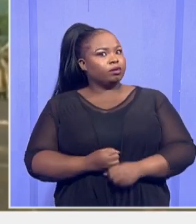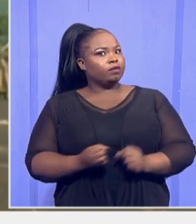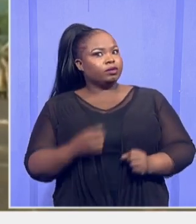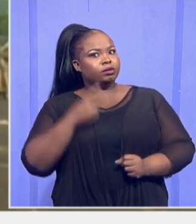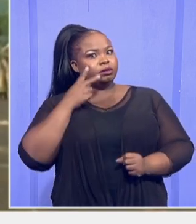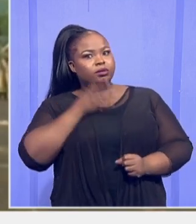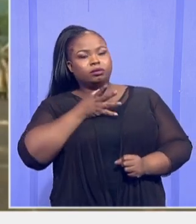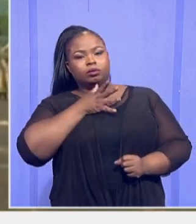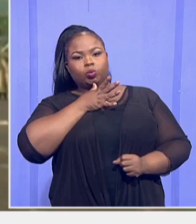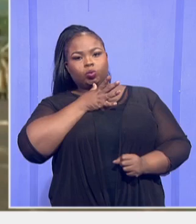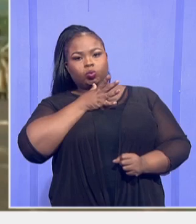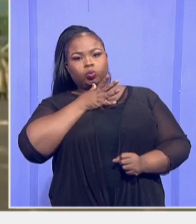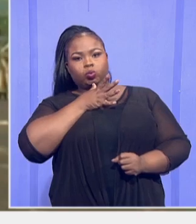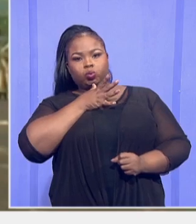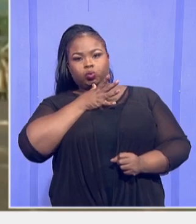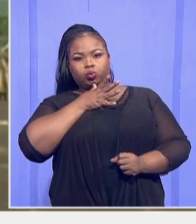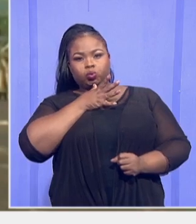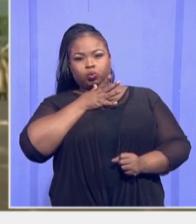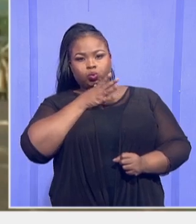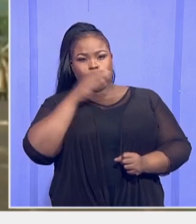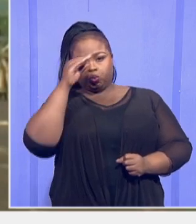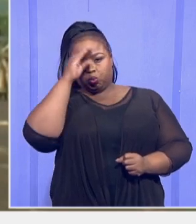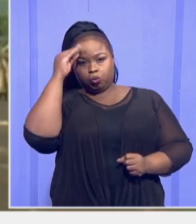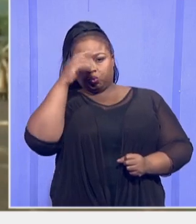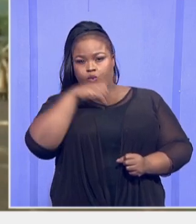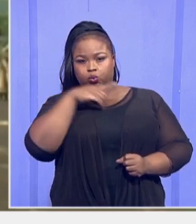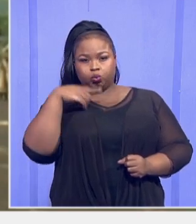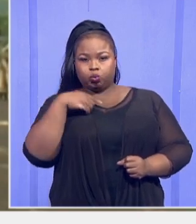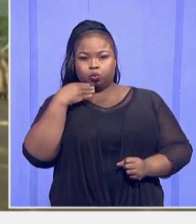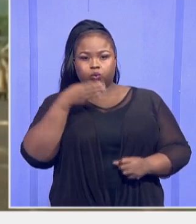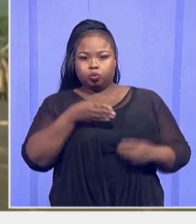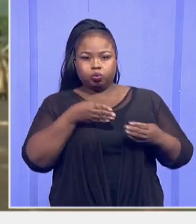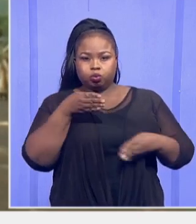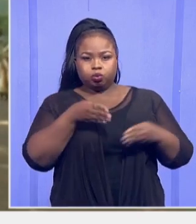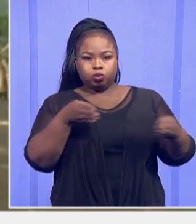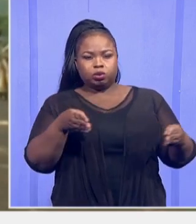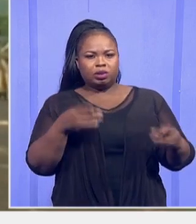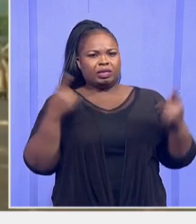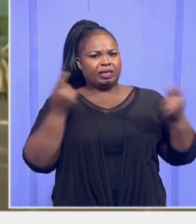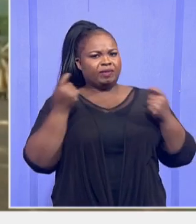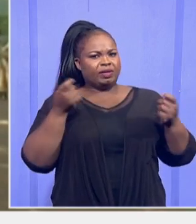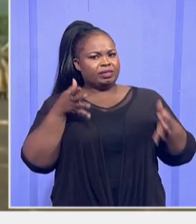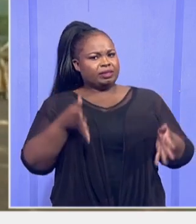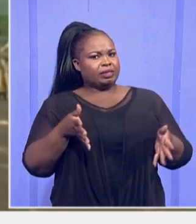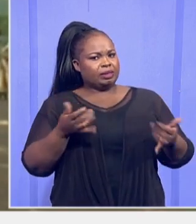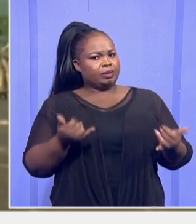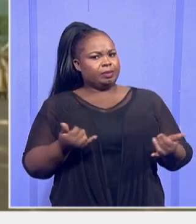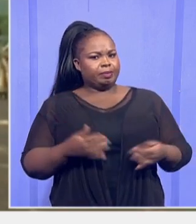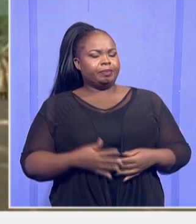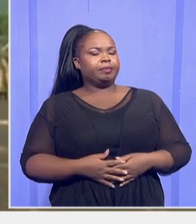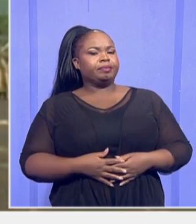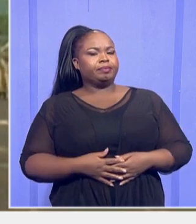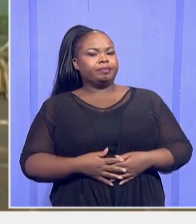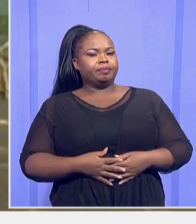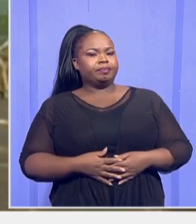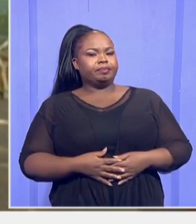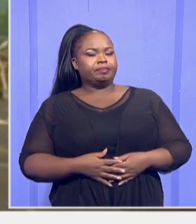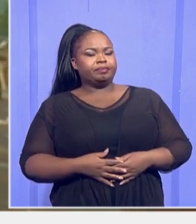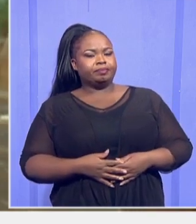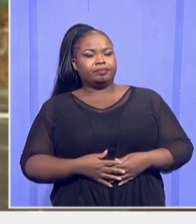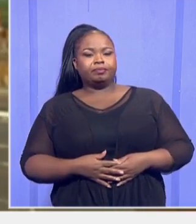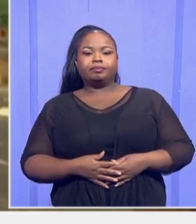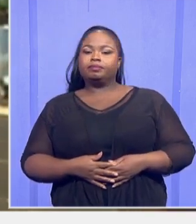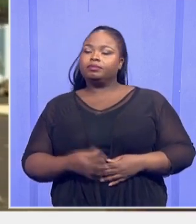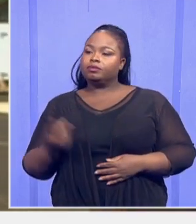many personnel in as far as medical is concerned in an event like I'm observing at this particular function. There's